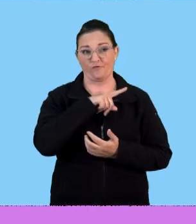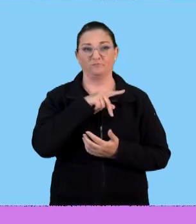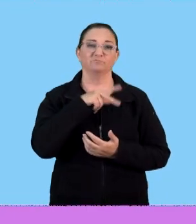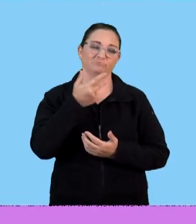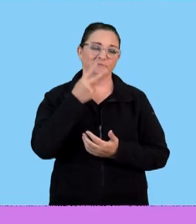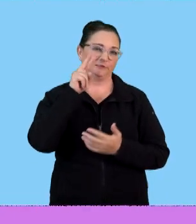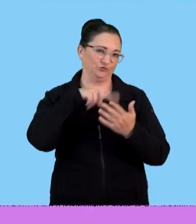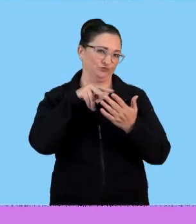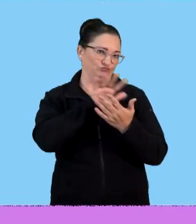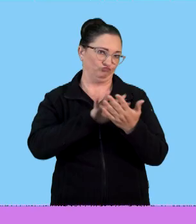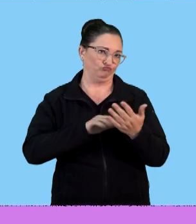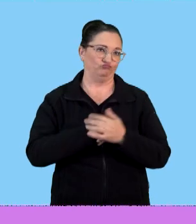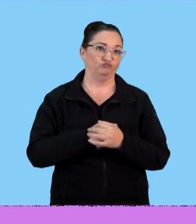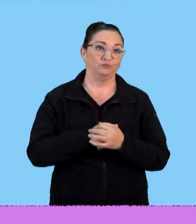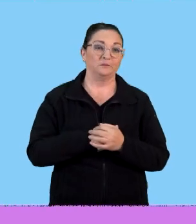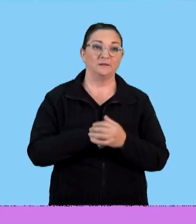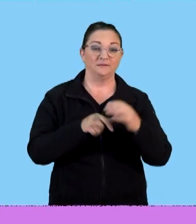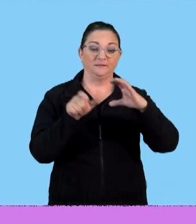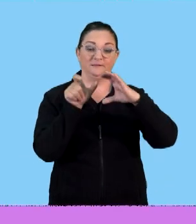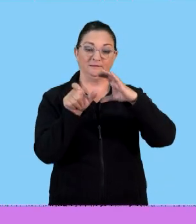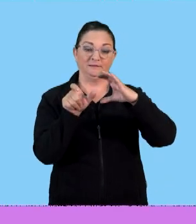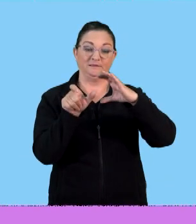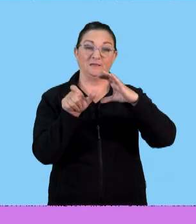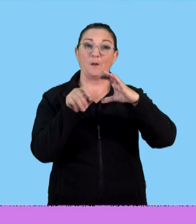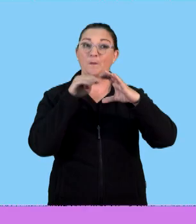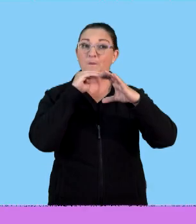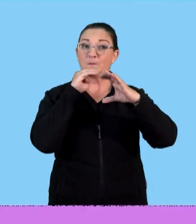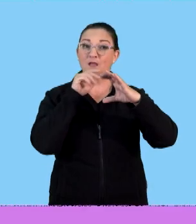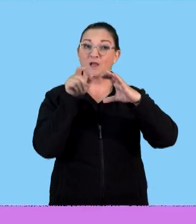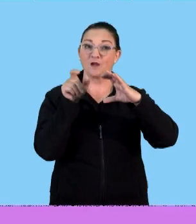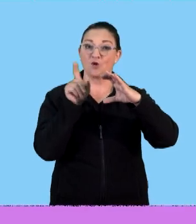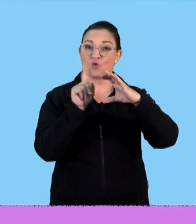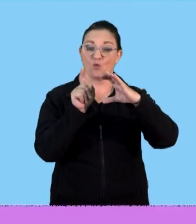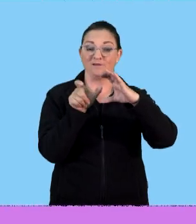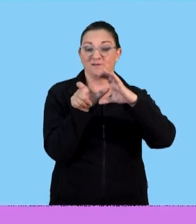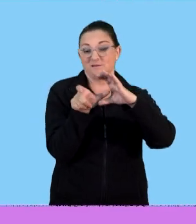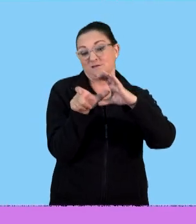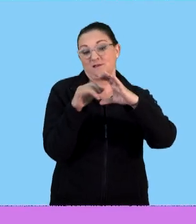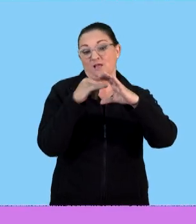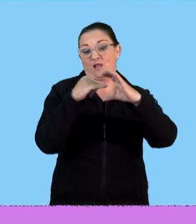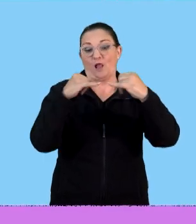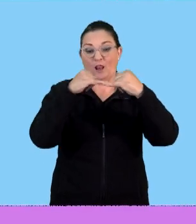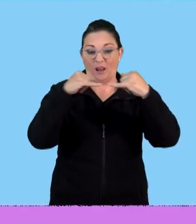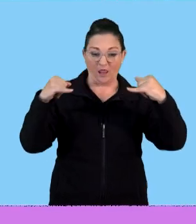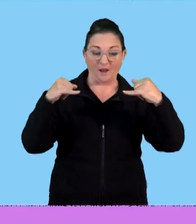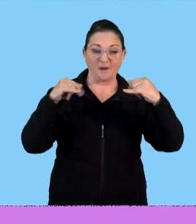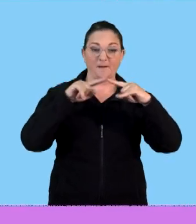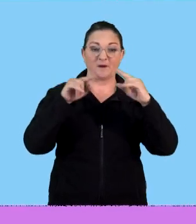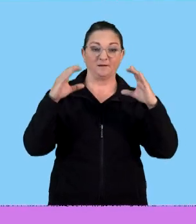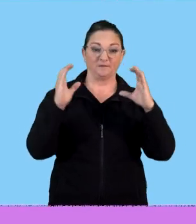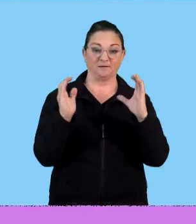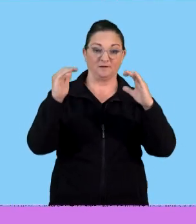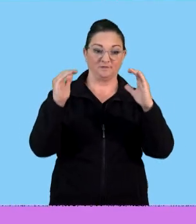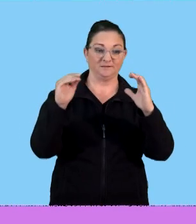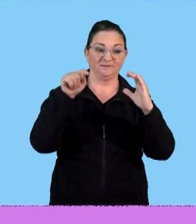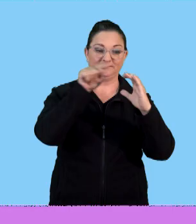false. Okay, so let's read the statement. It says the diameter is a straight line passing through the center of a circle